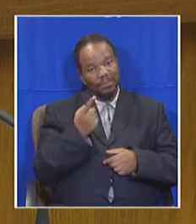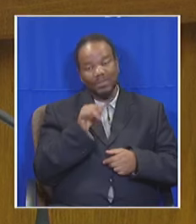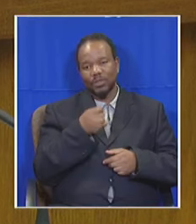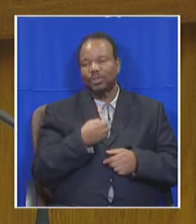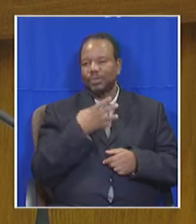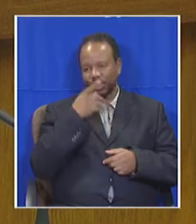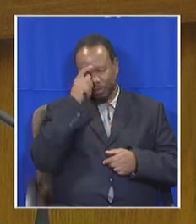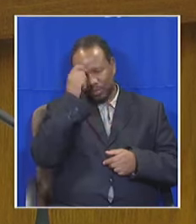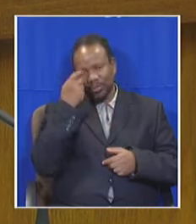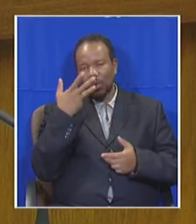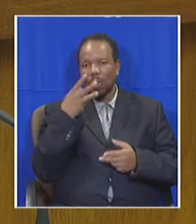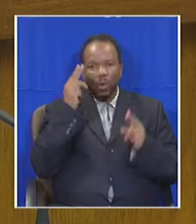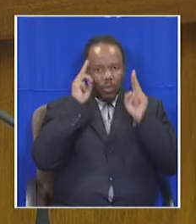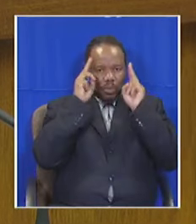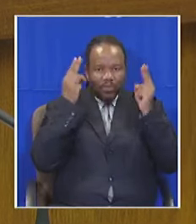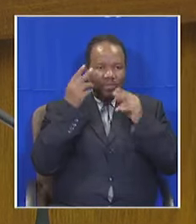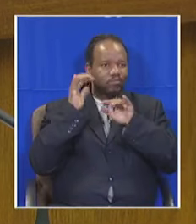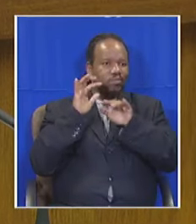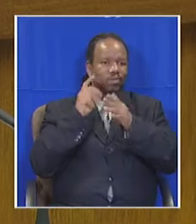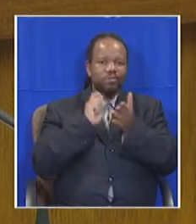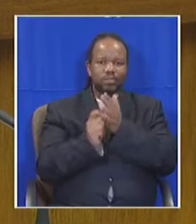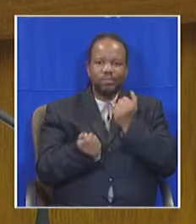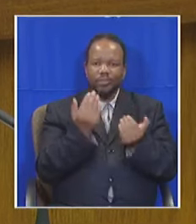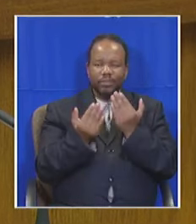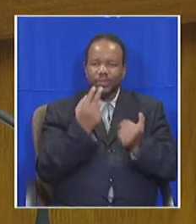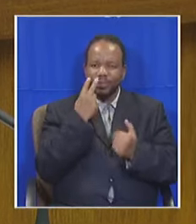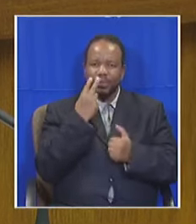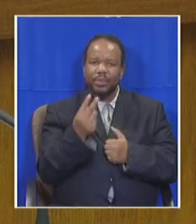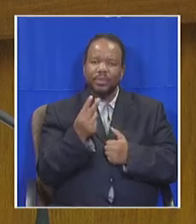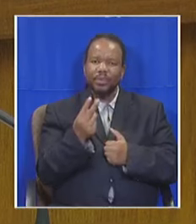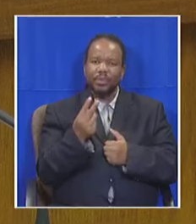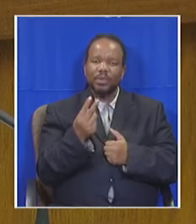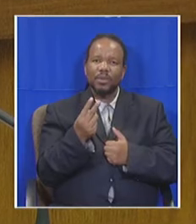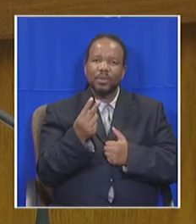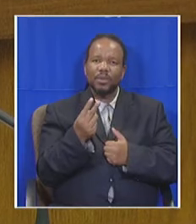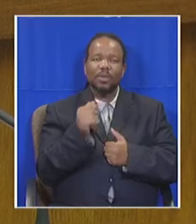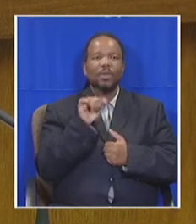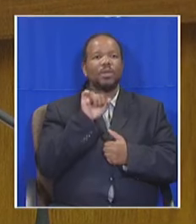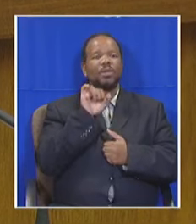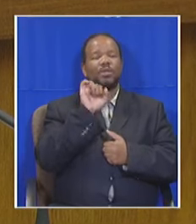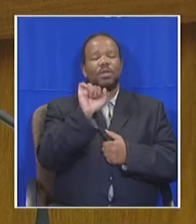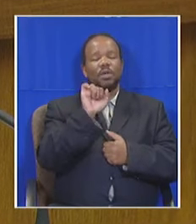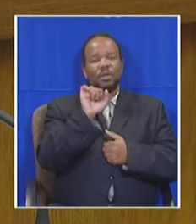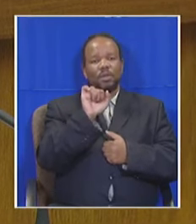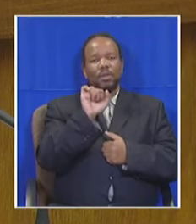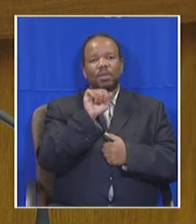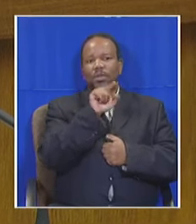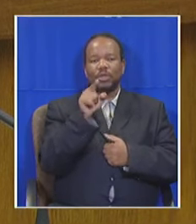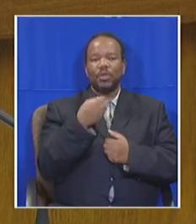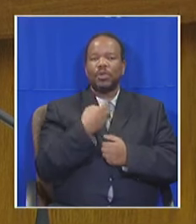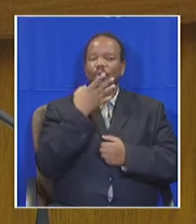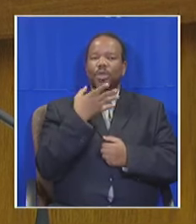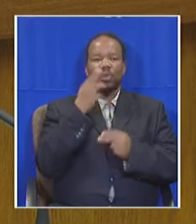on our university campuses, but those at the university represent a small and somewhat